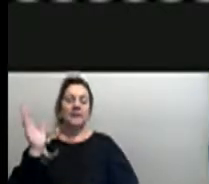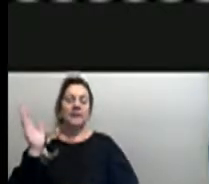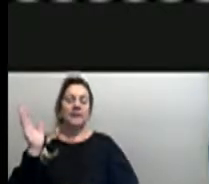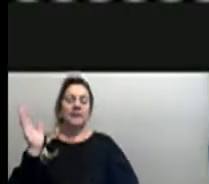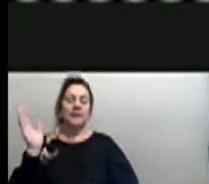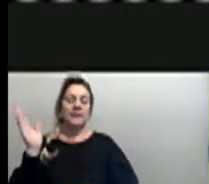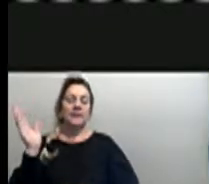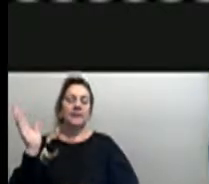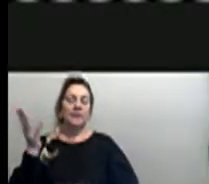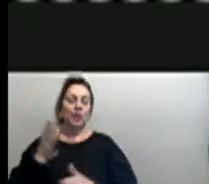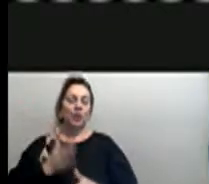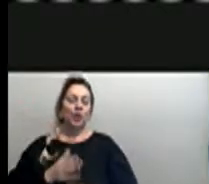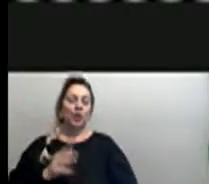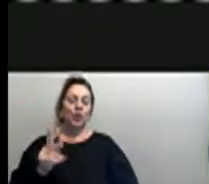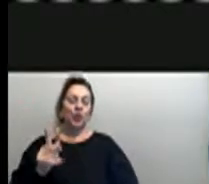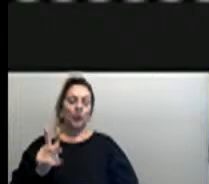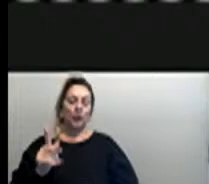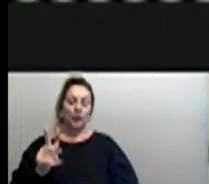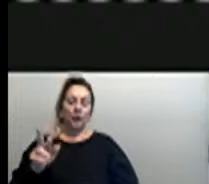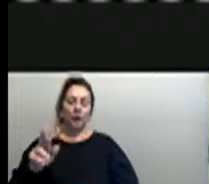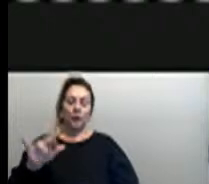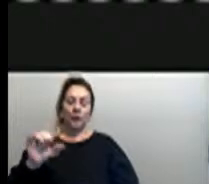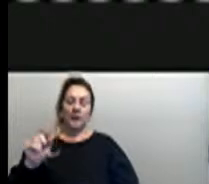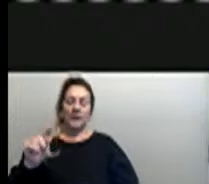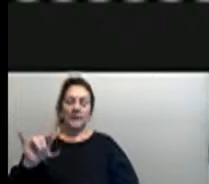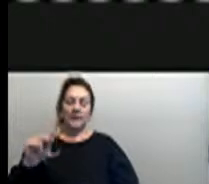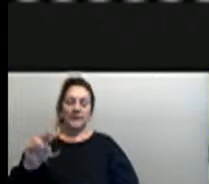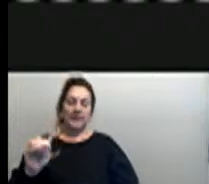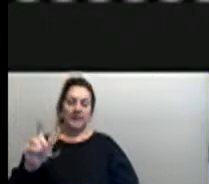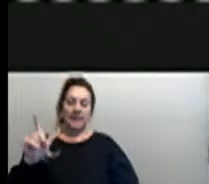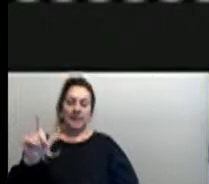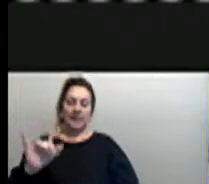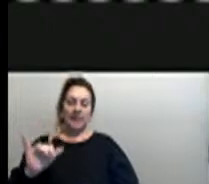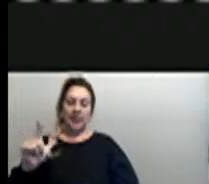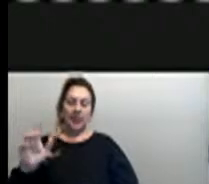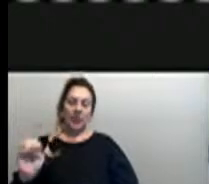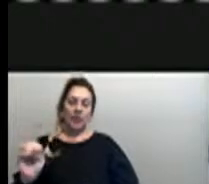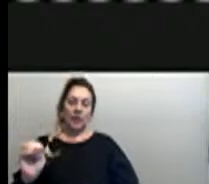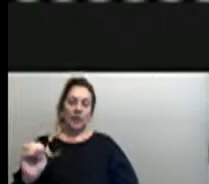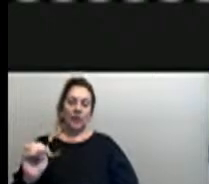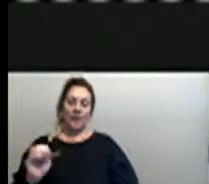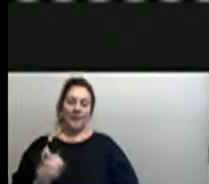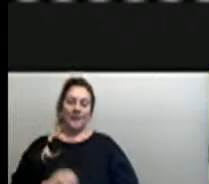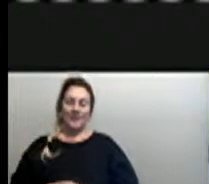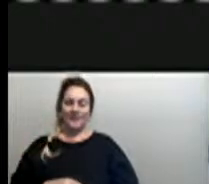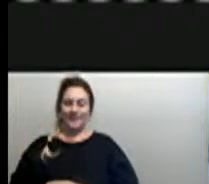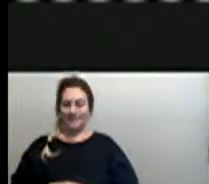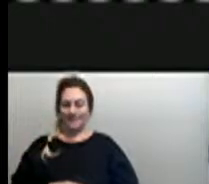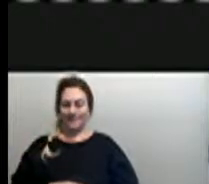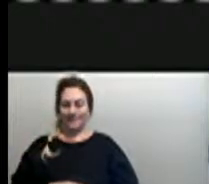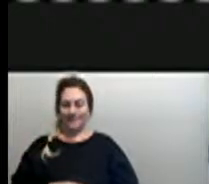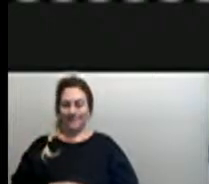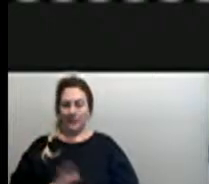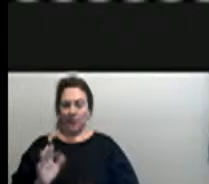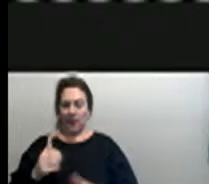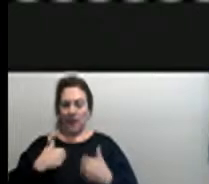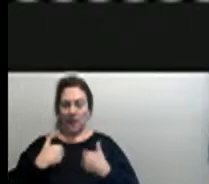Christine Lyle. Christine Lyle, please unmute your mic and state your name and address for the record.